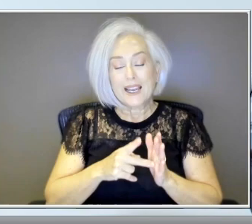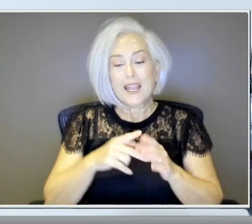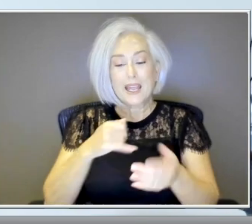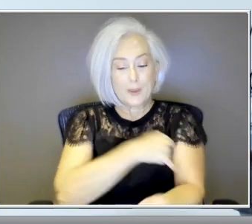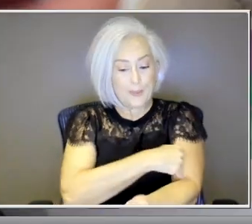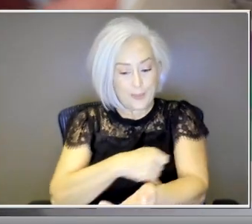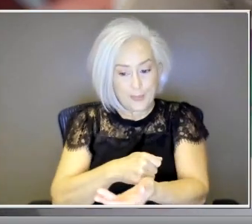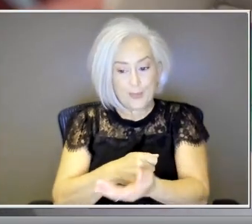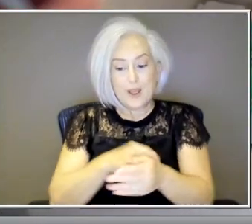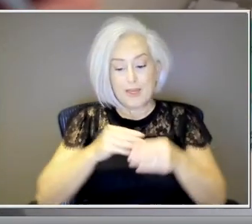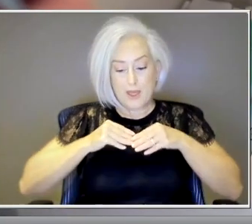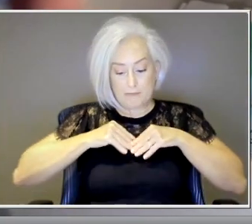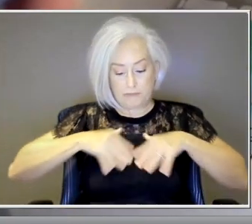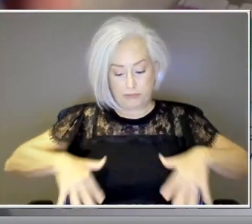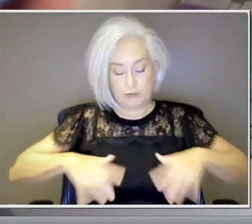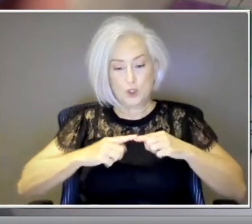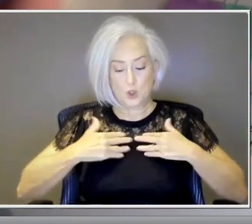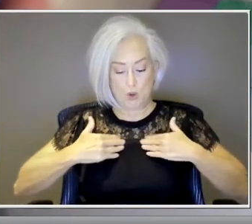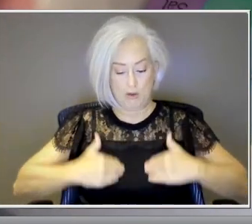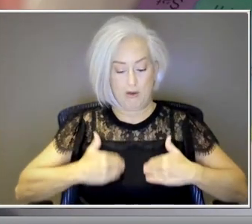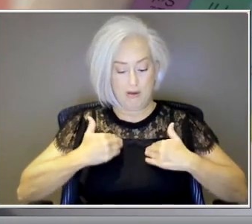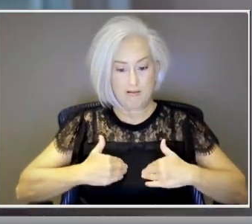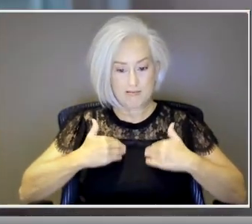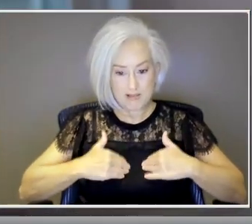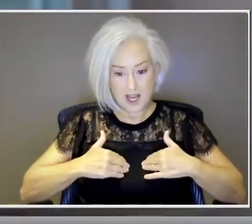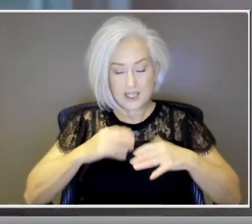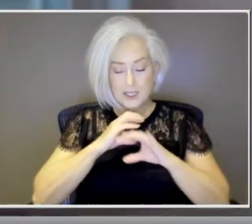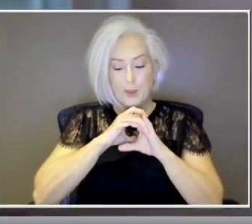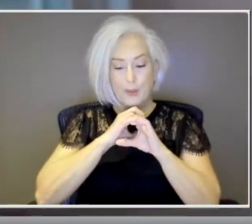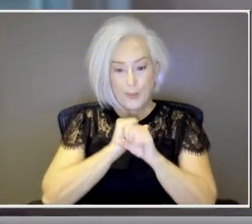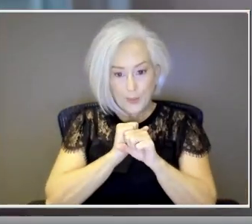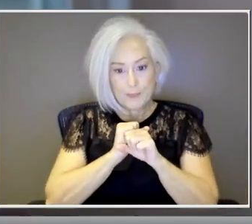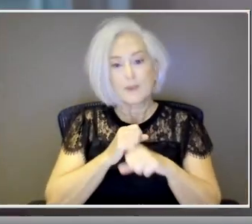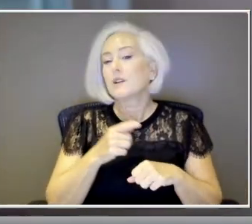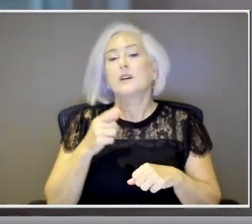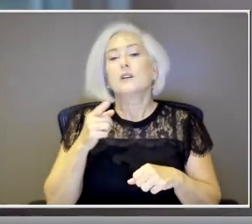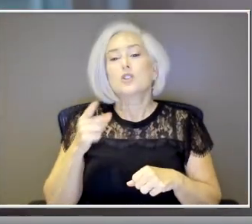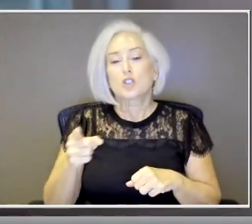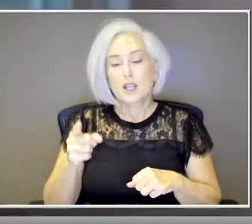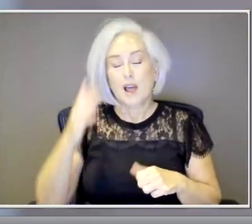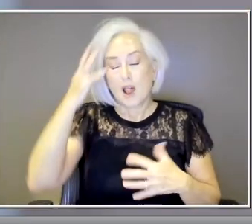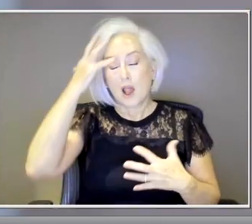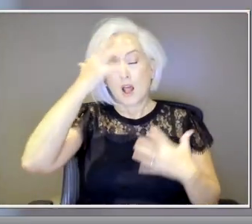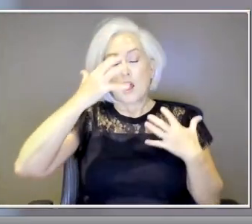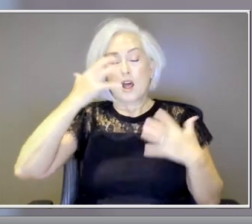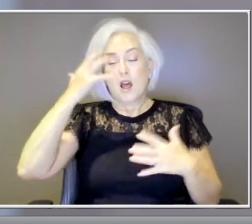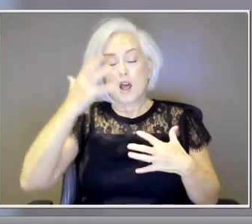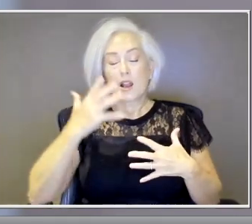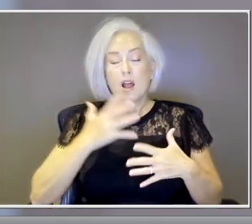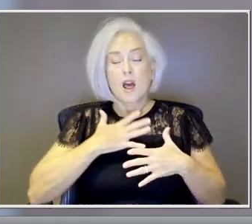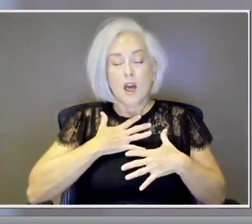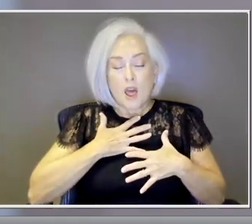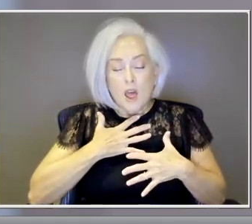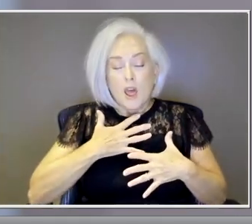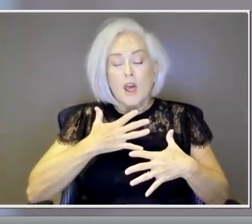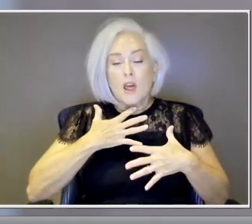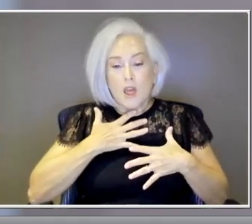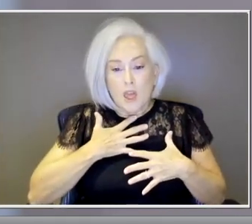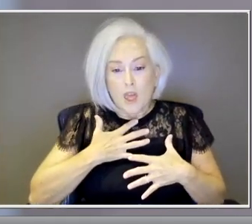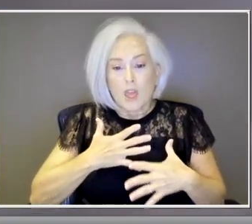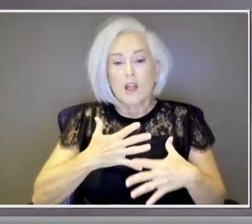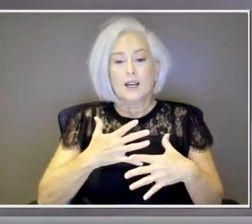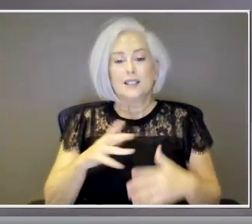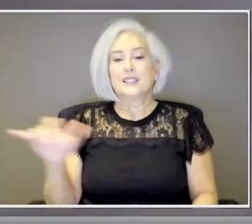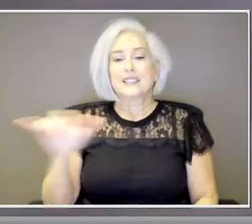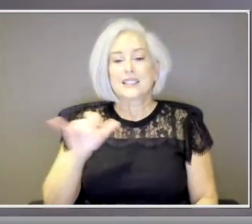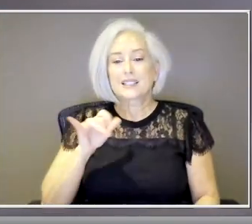tire easily, have chest pain and lightheadedness, and sometimes she struggles to get a good breath. It's like breathing through a straw,